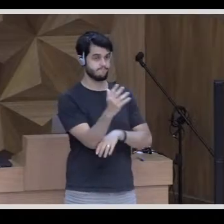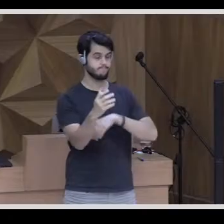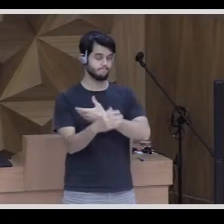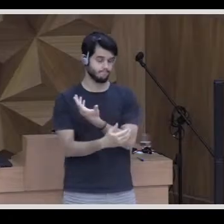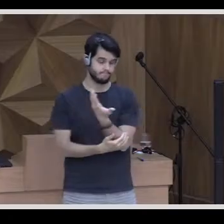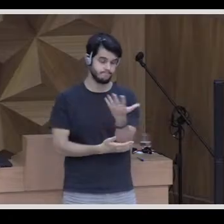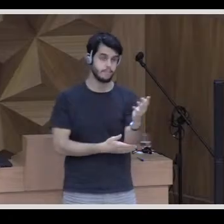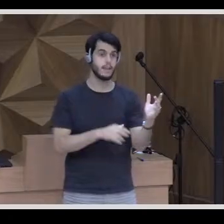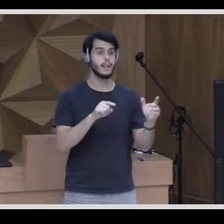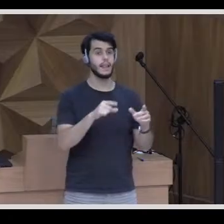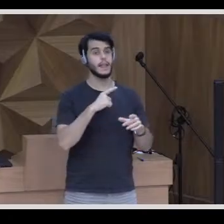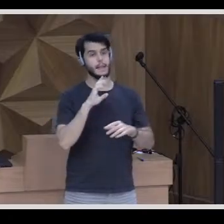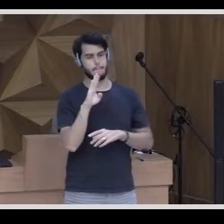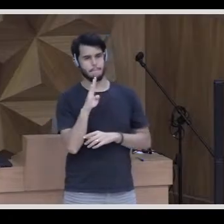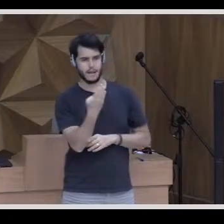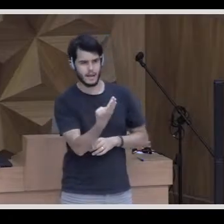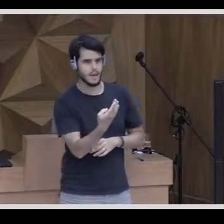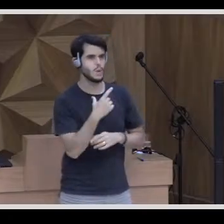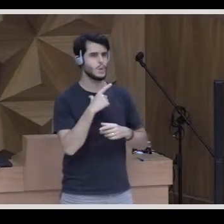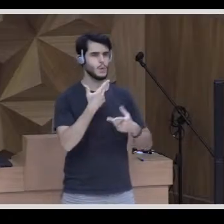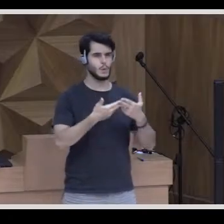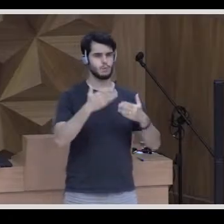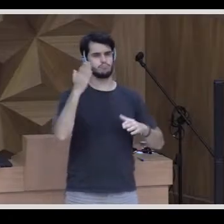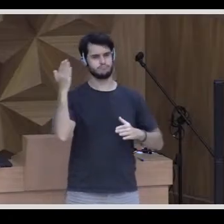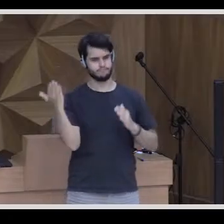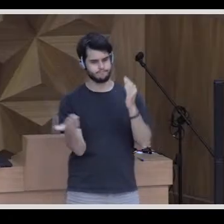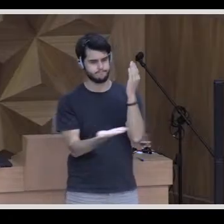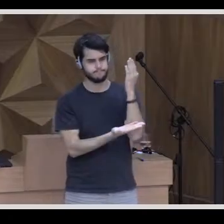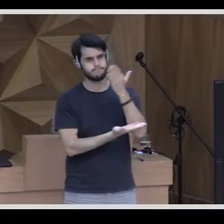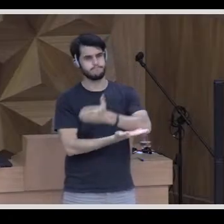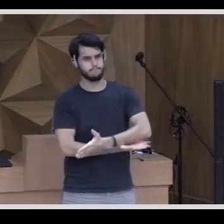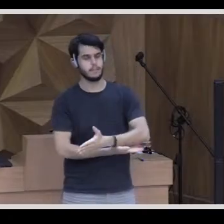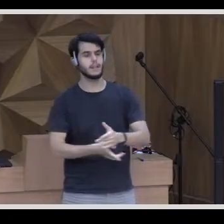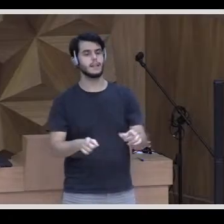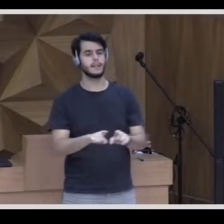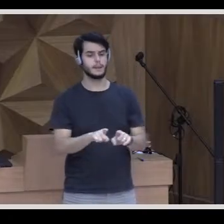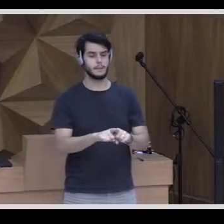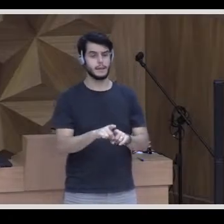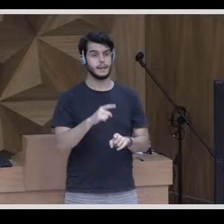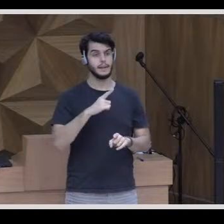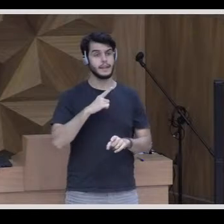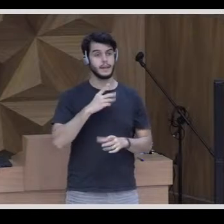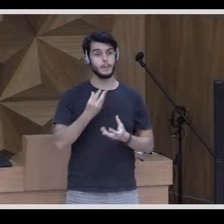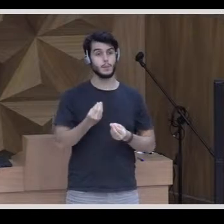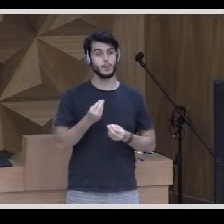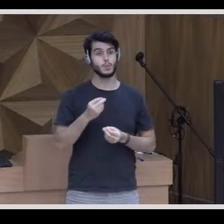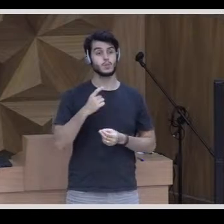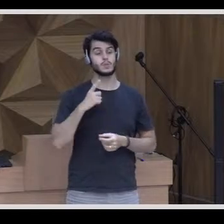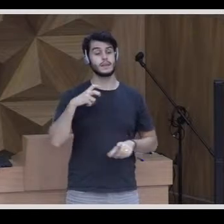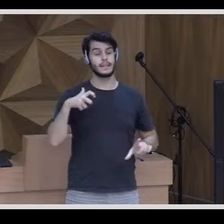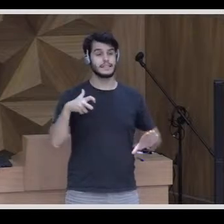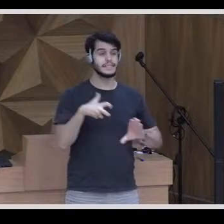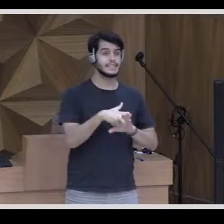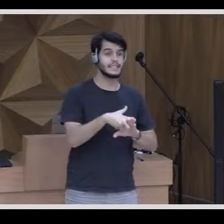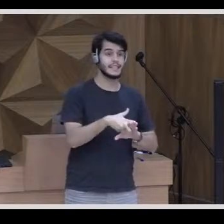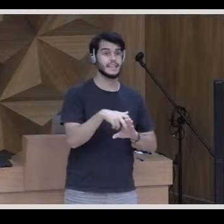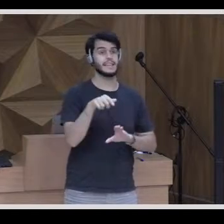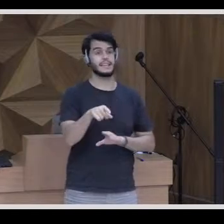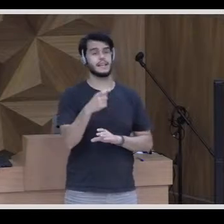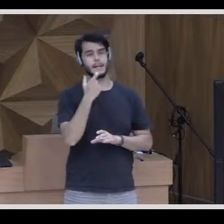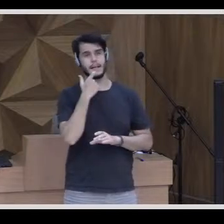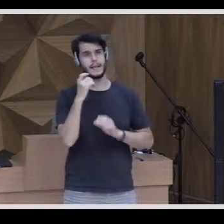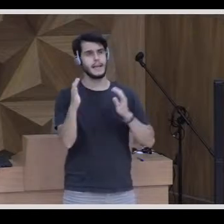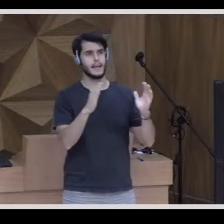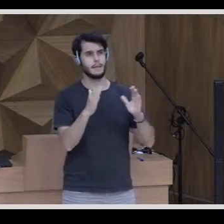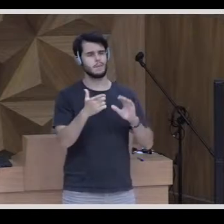2013, we had per capita the highest accident and death rate in forestry of any country in the world,